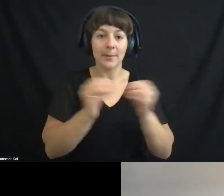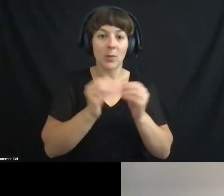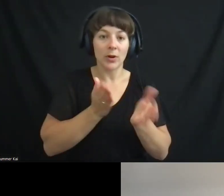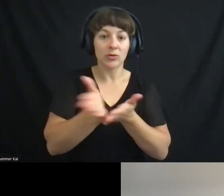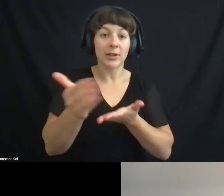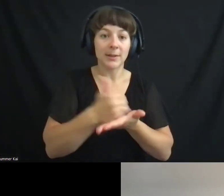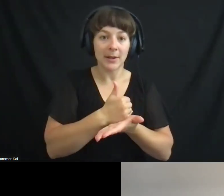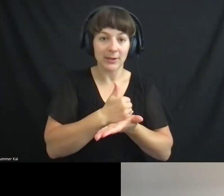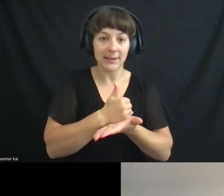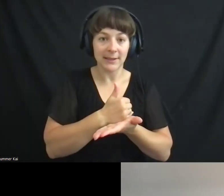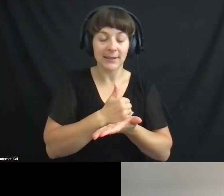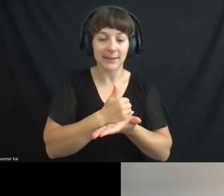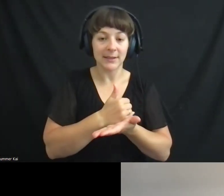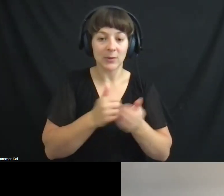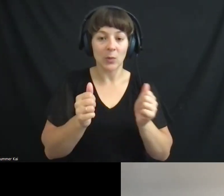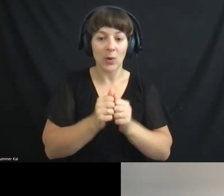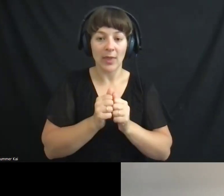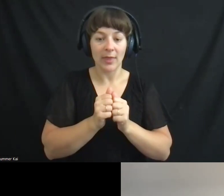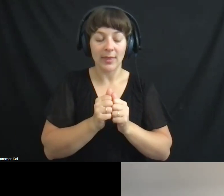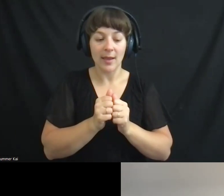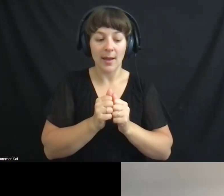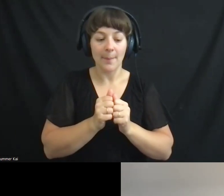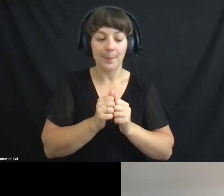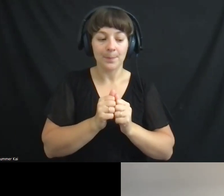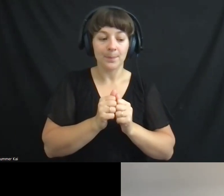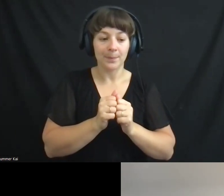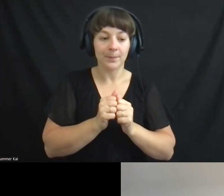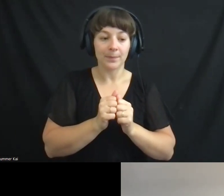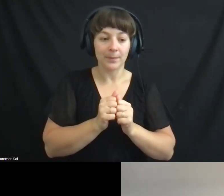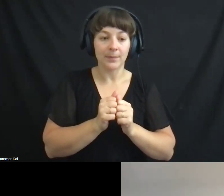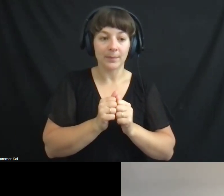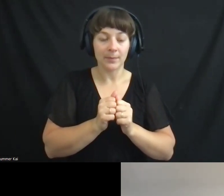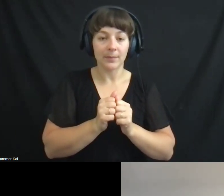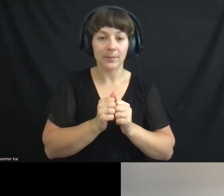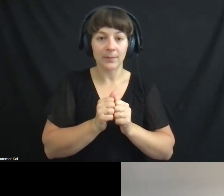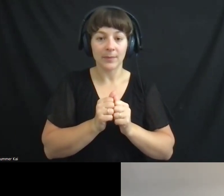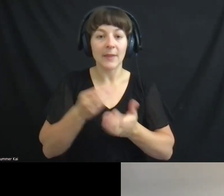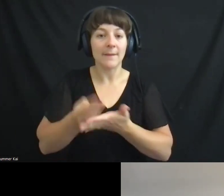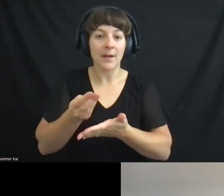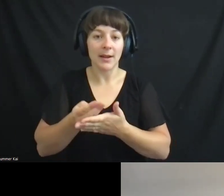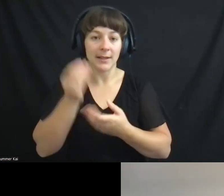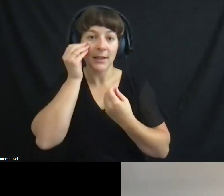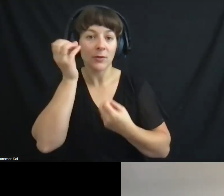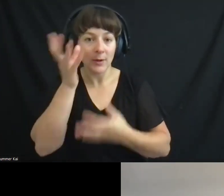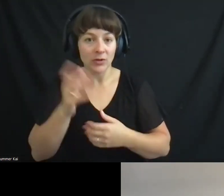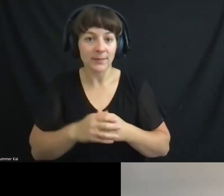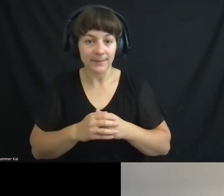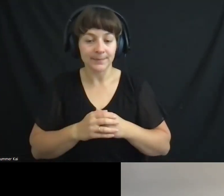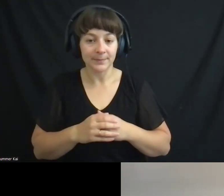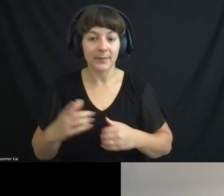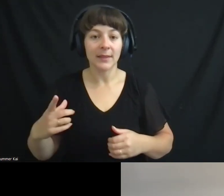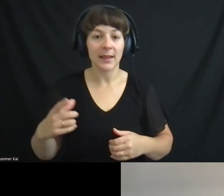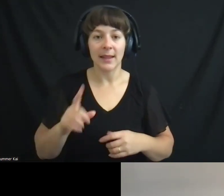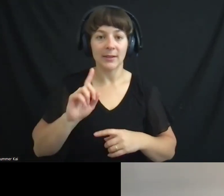transparency in where the funding being raised by the funding in the legislation is being